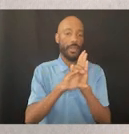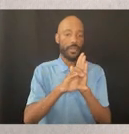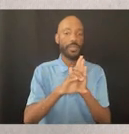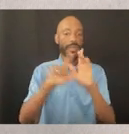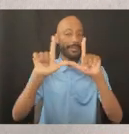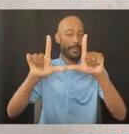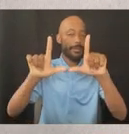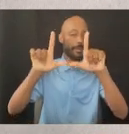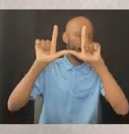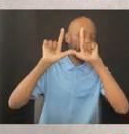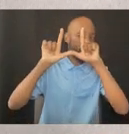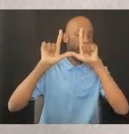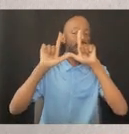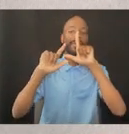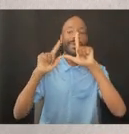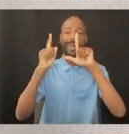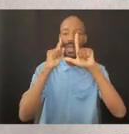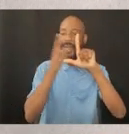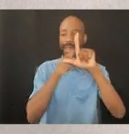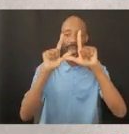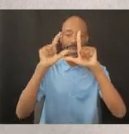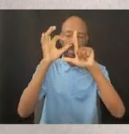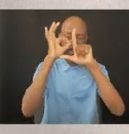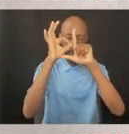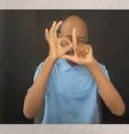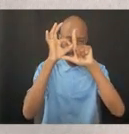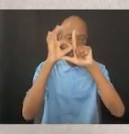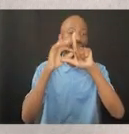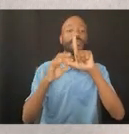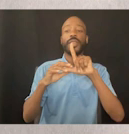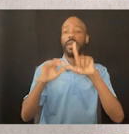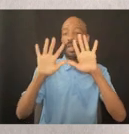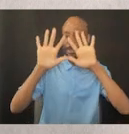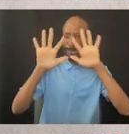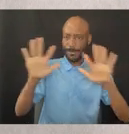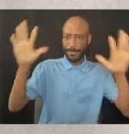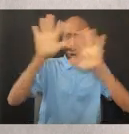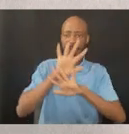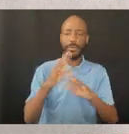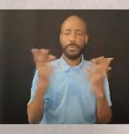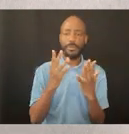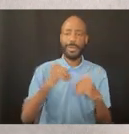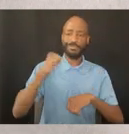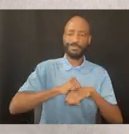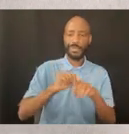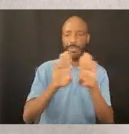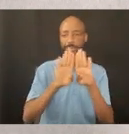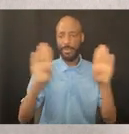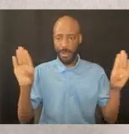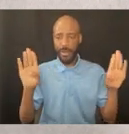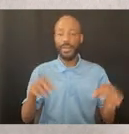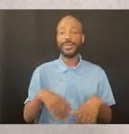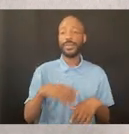rough old stone wall with a hole for the eye to peep through. The gossamer threads of a broken spider web